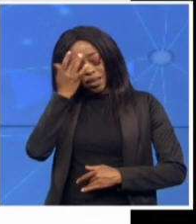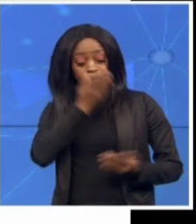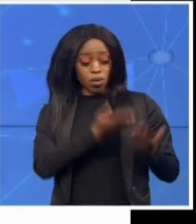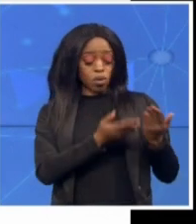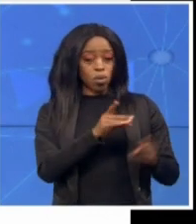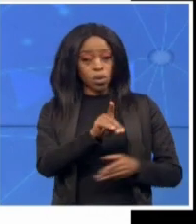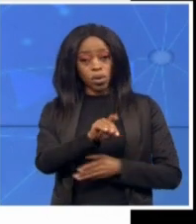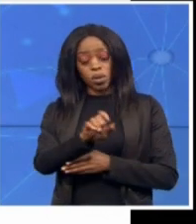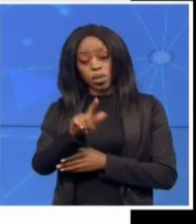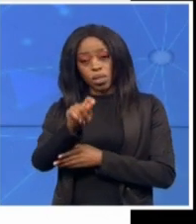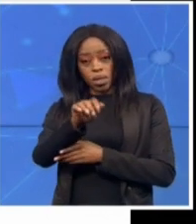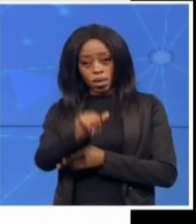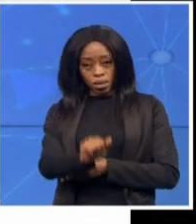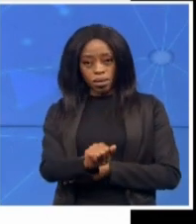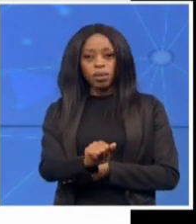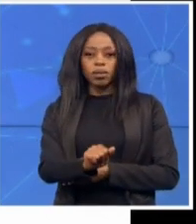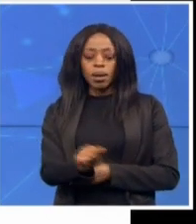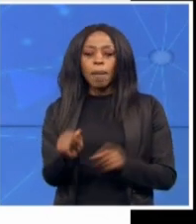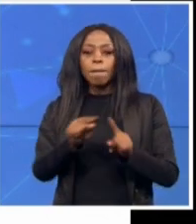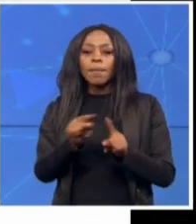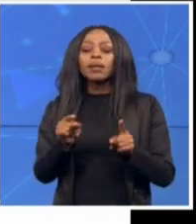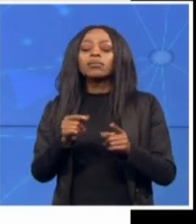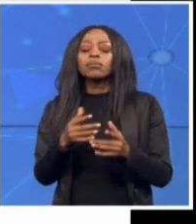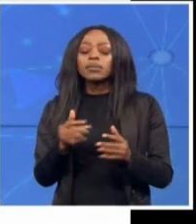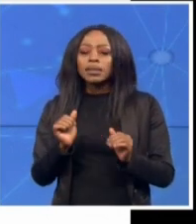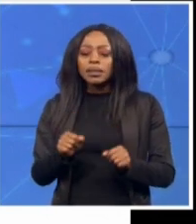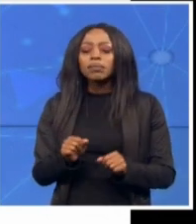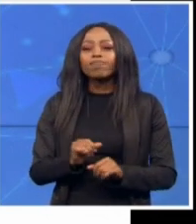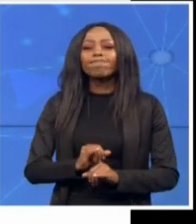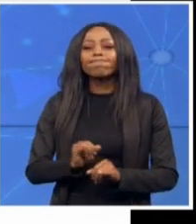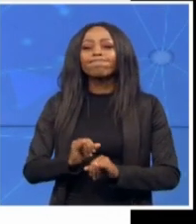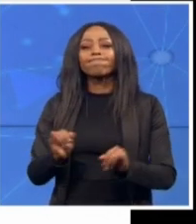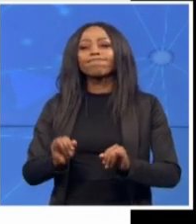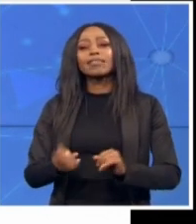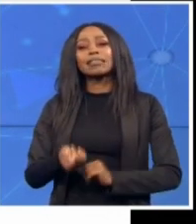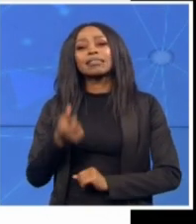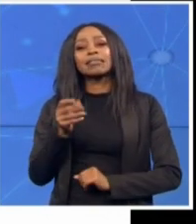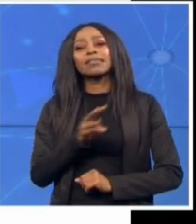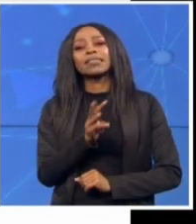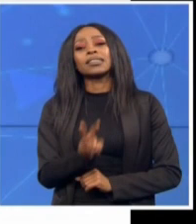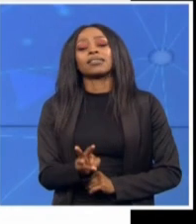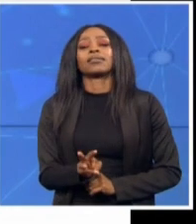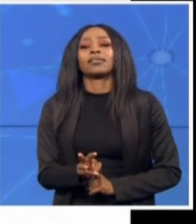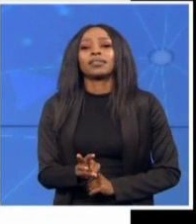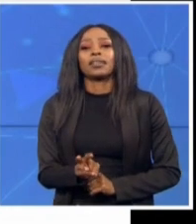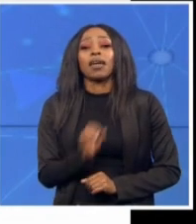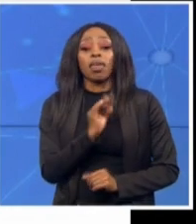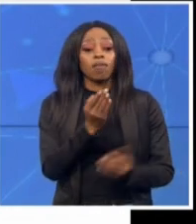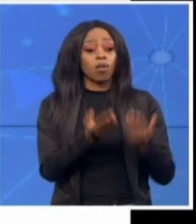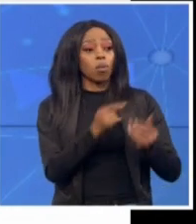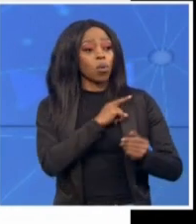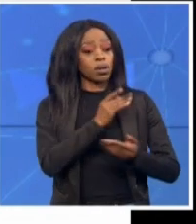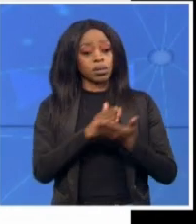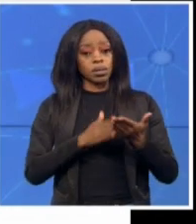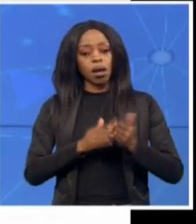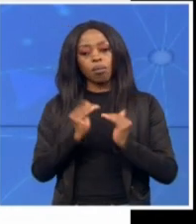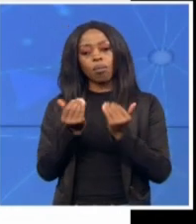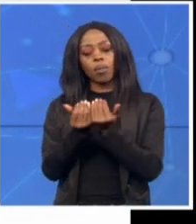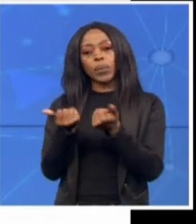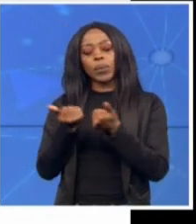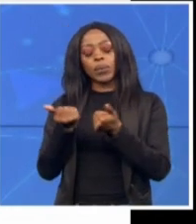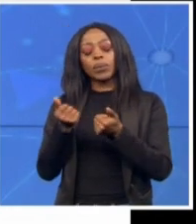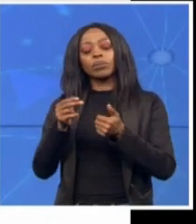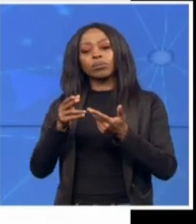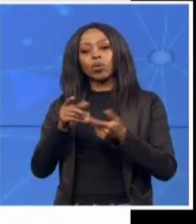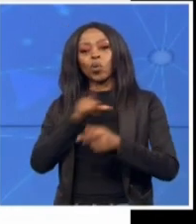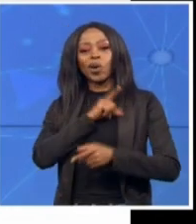severe disease is smaller, the proportion is smaller, as most people have some protection from vaccination or prior infection or both, we